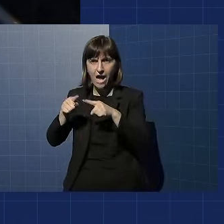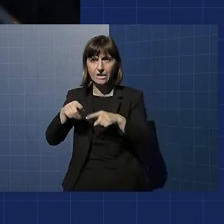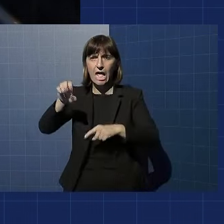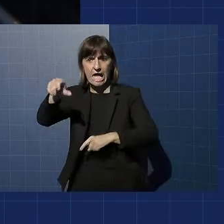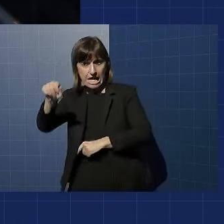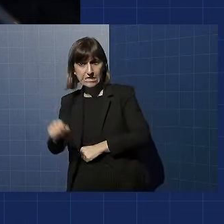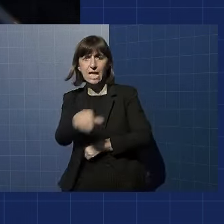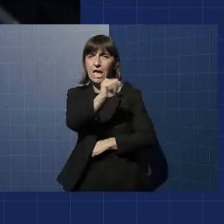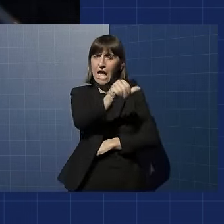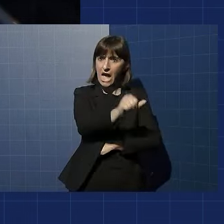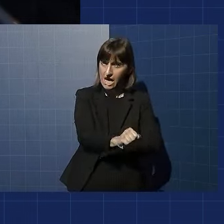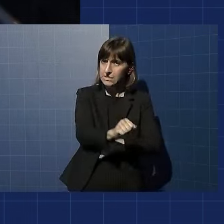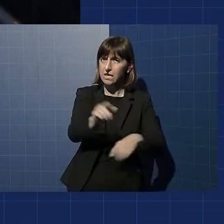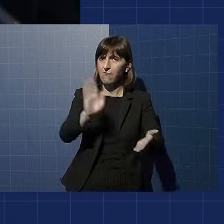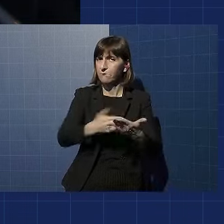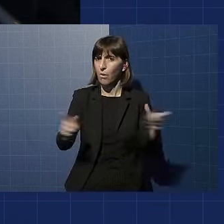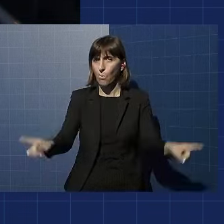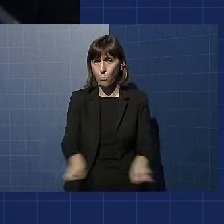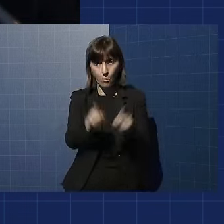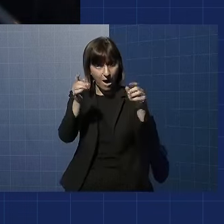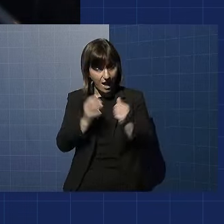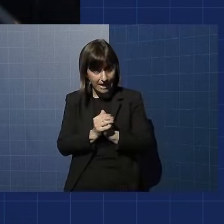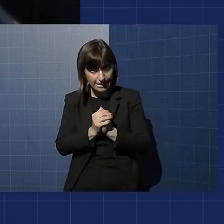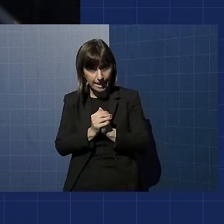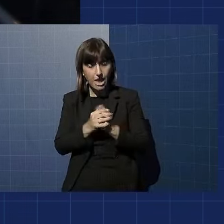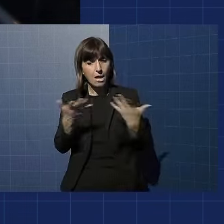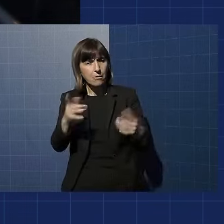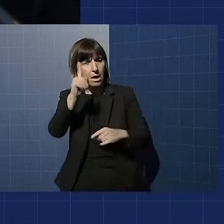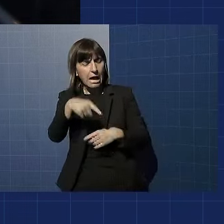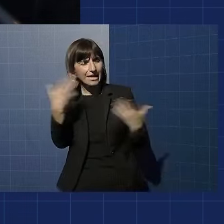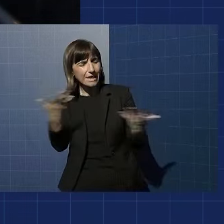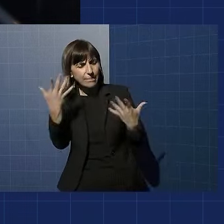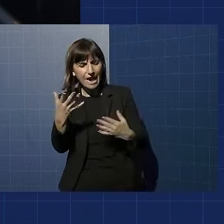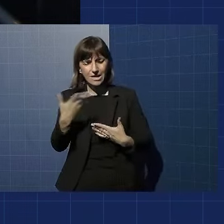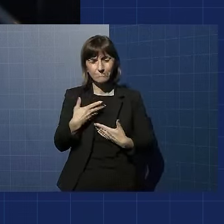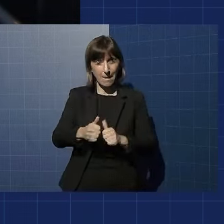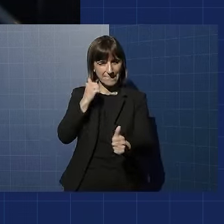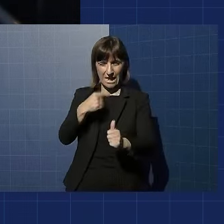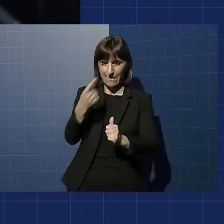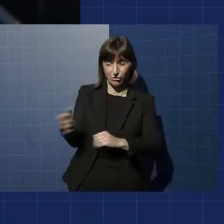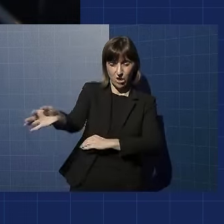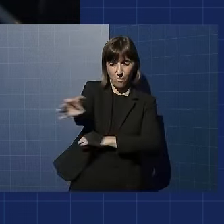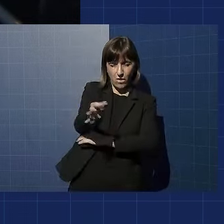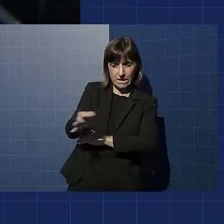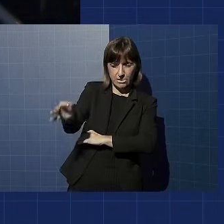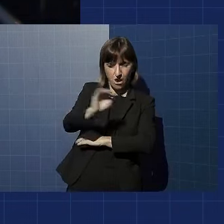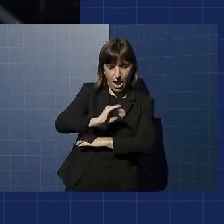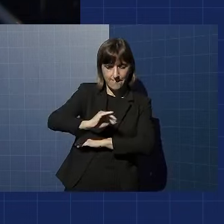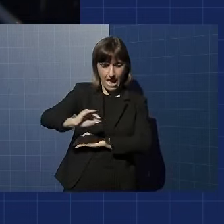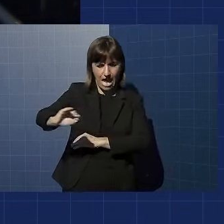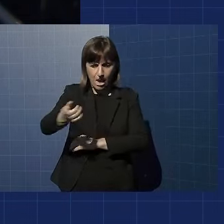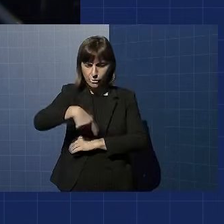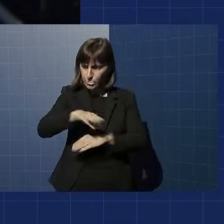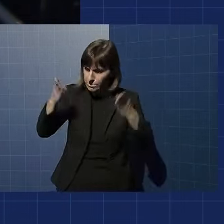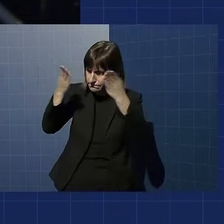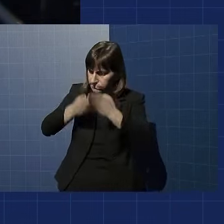for example, the isolation study that I mentioned, we want to have an international crew. We will have a mix between male